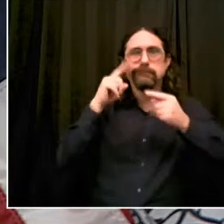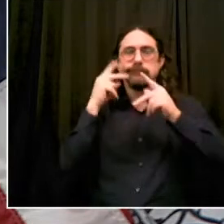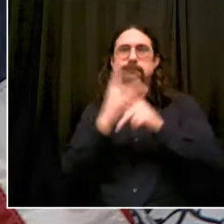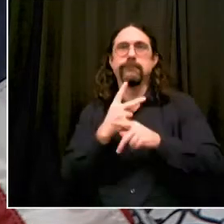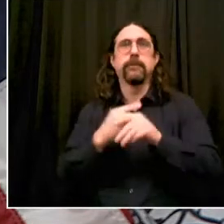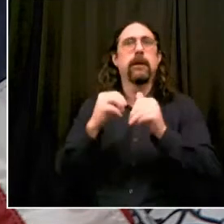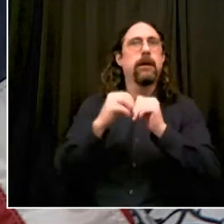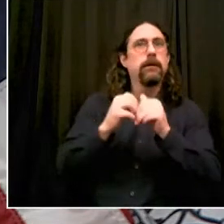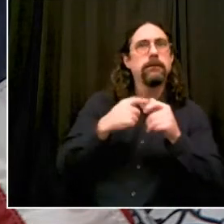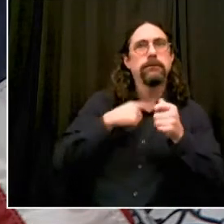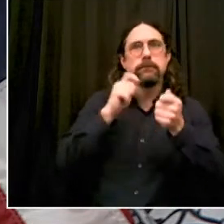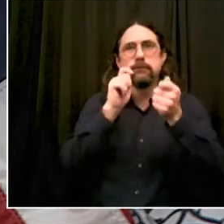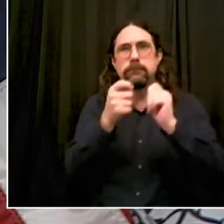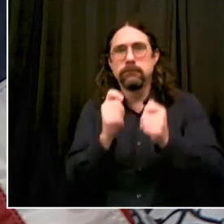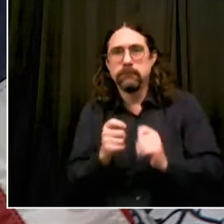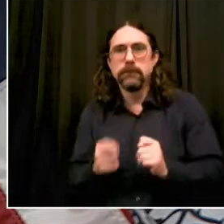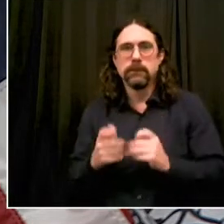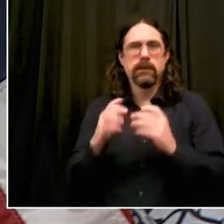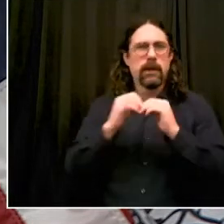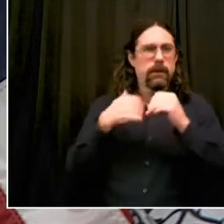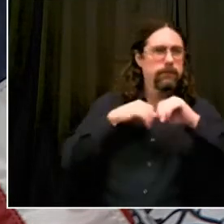intense to be there in school.